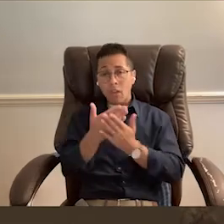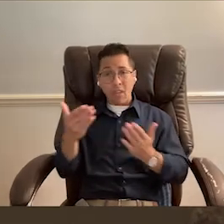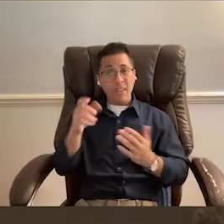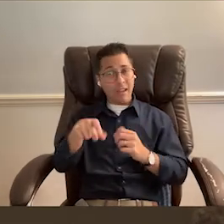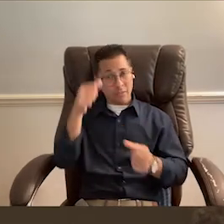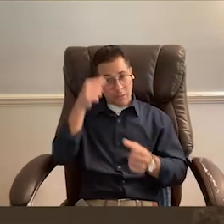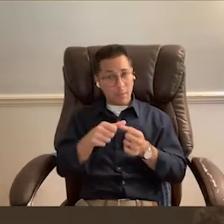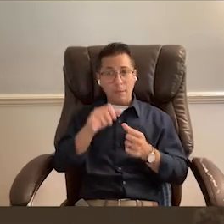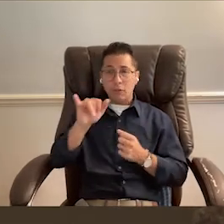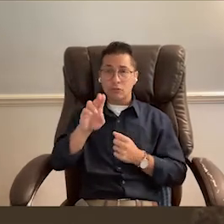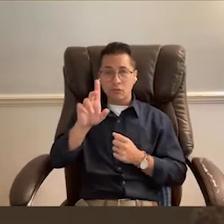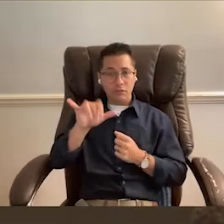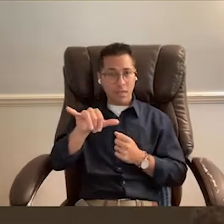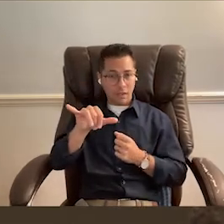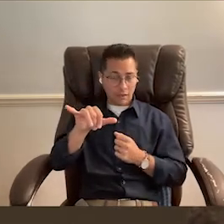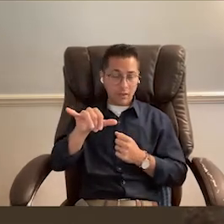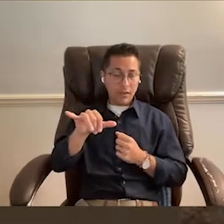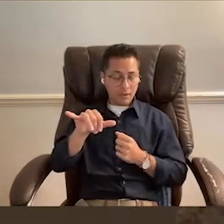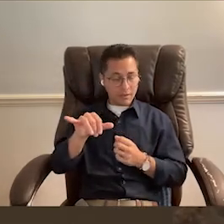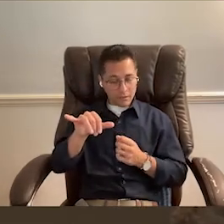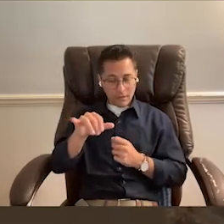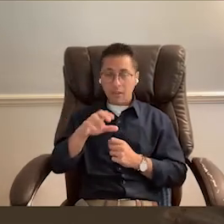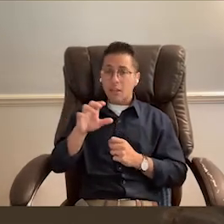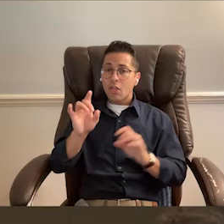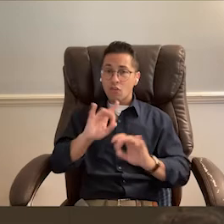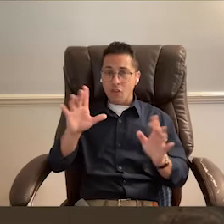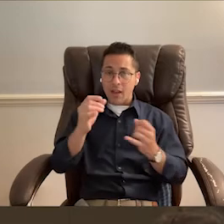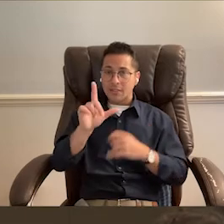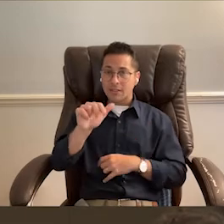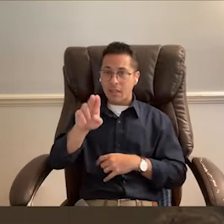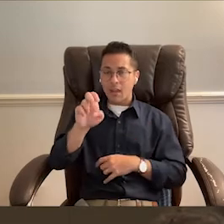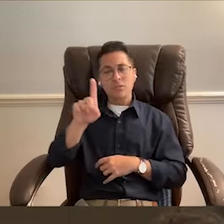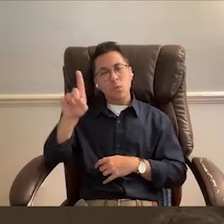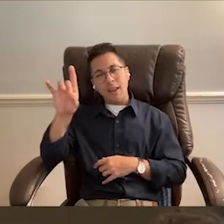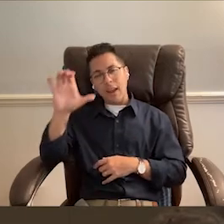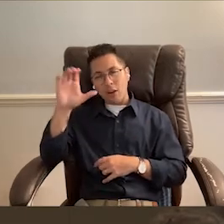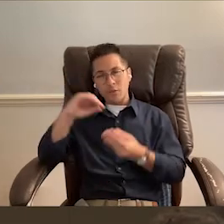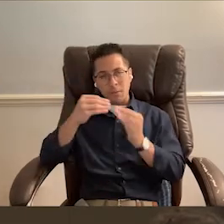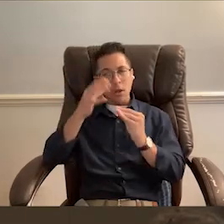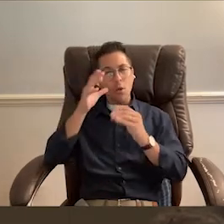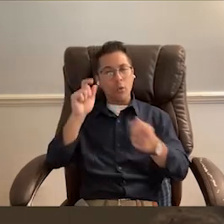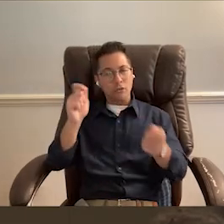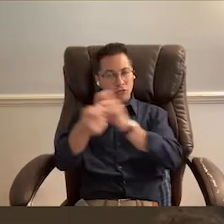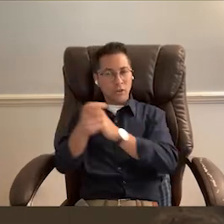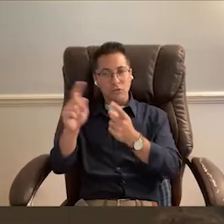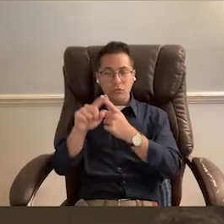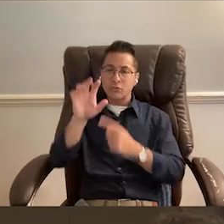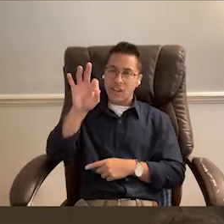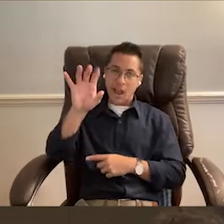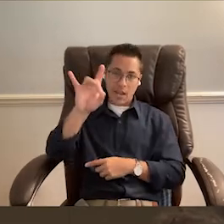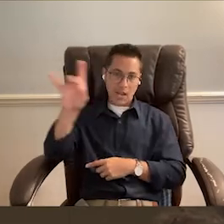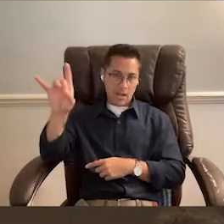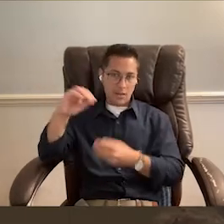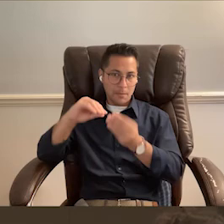it just depends on what is currently going on. The other thing you need to know also is in July, the